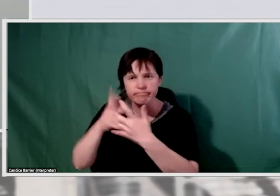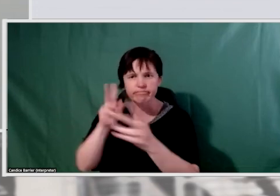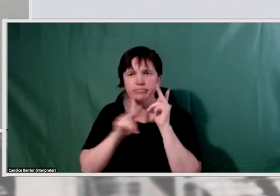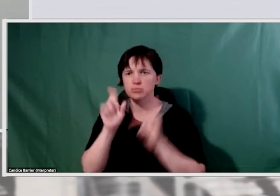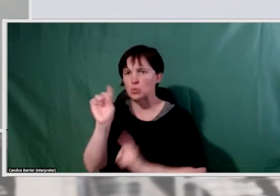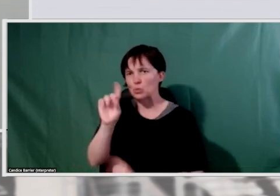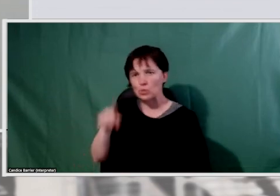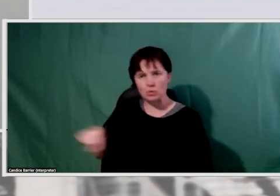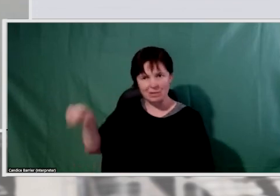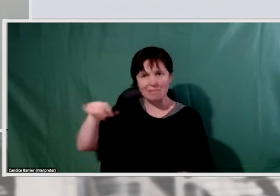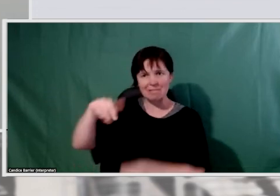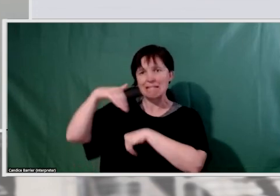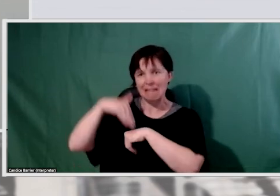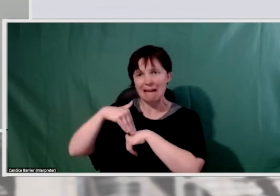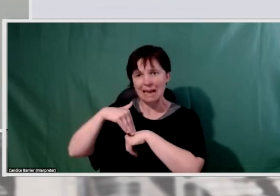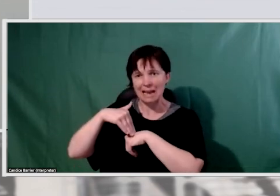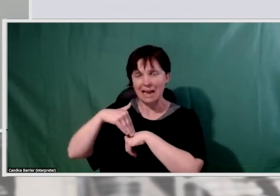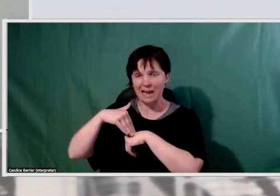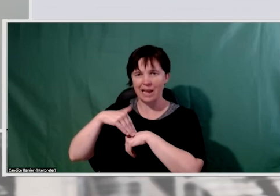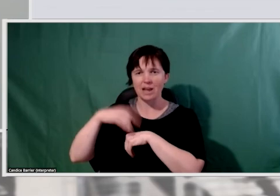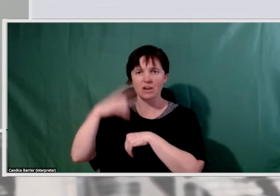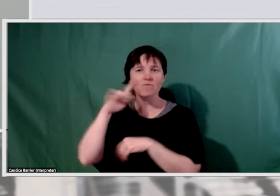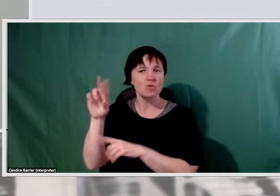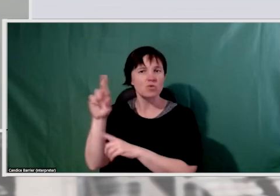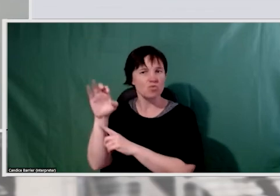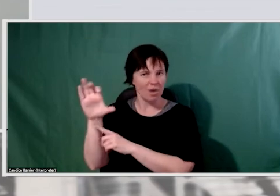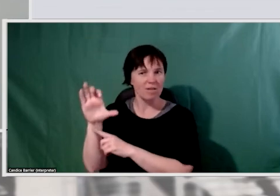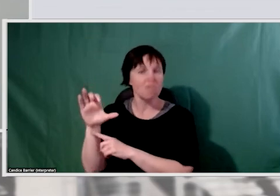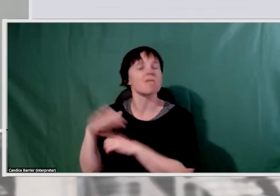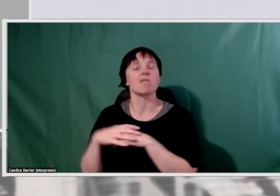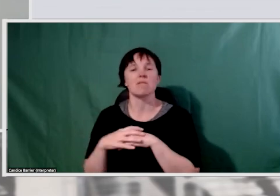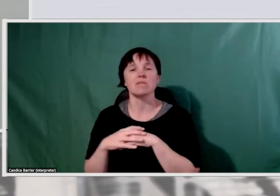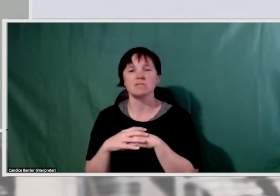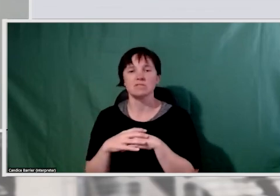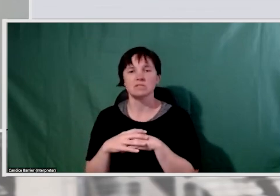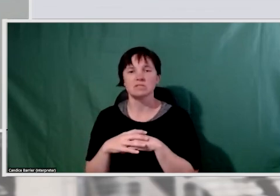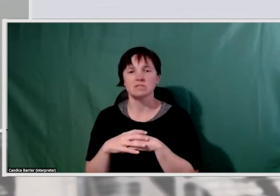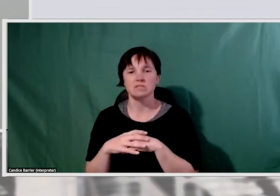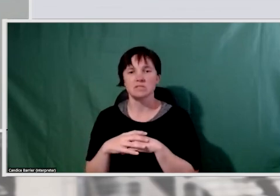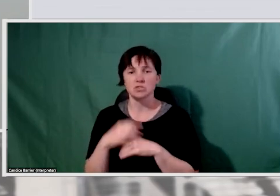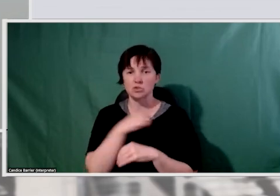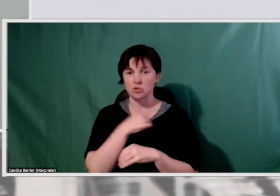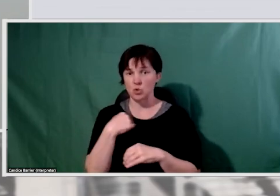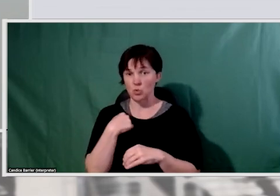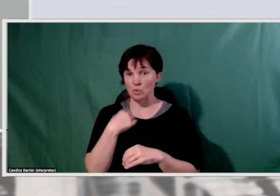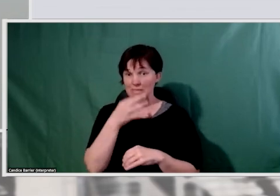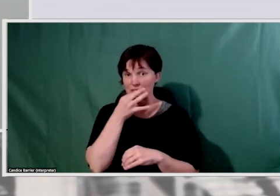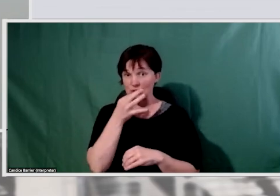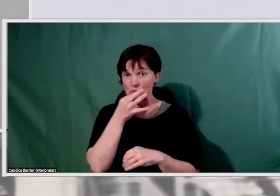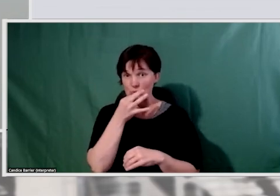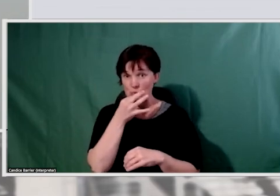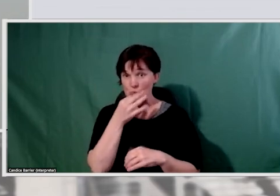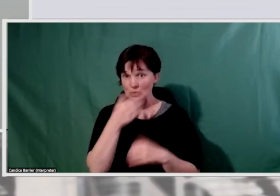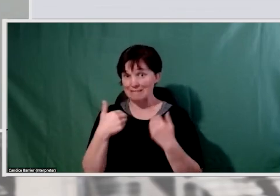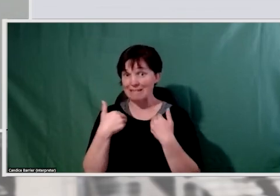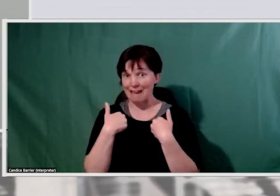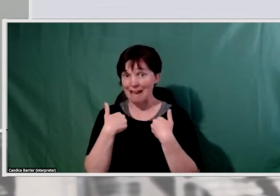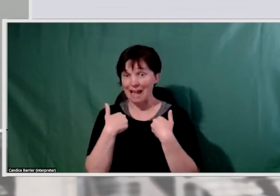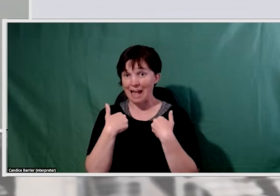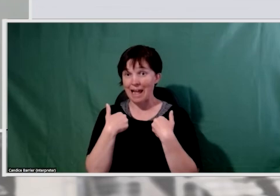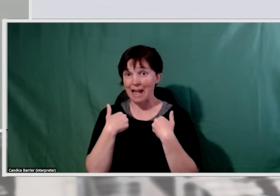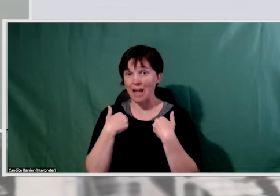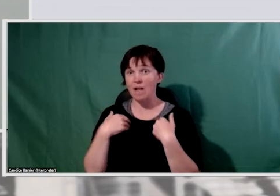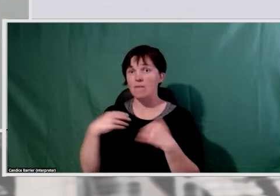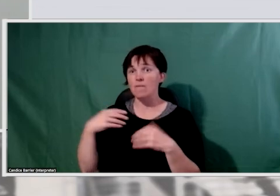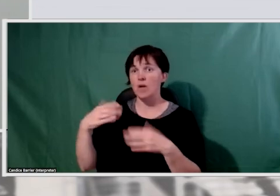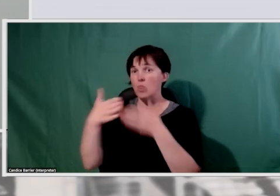already recreating. So we've got some upcoming engagement in terms of the public art that's going to